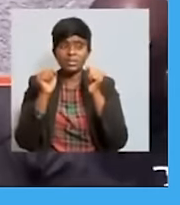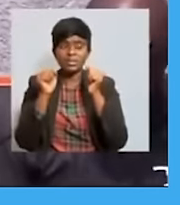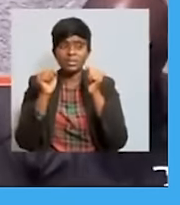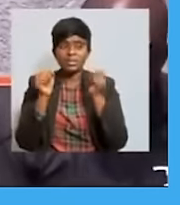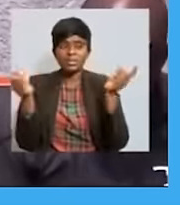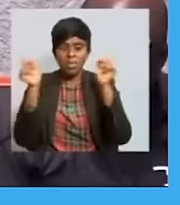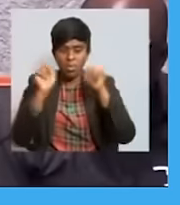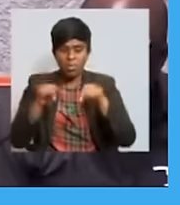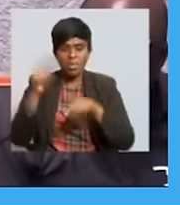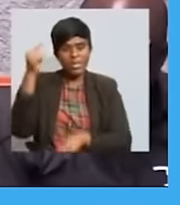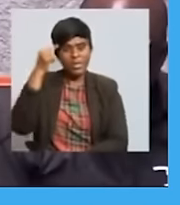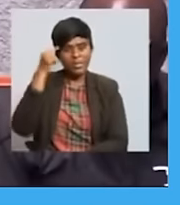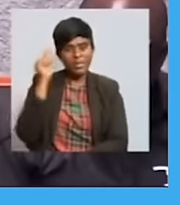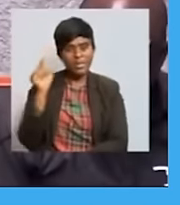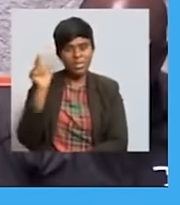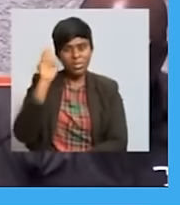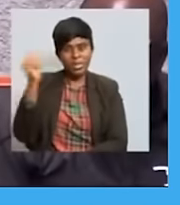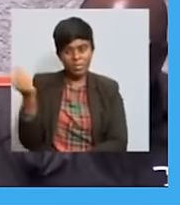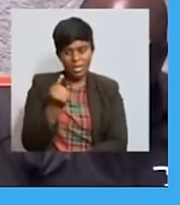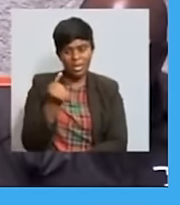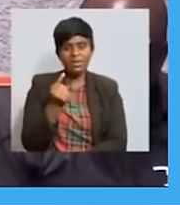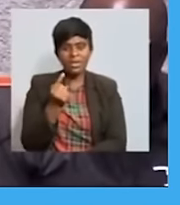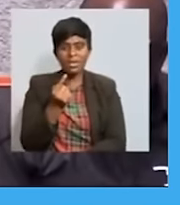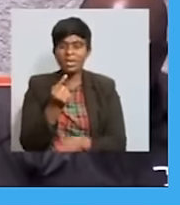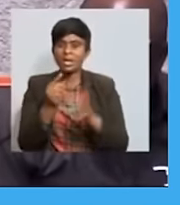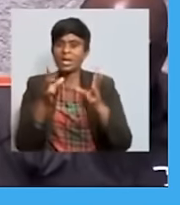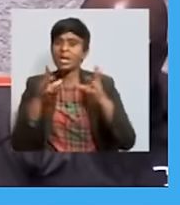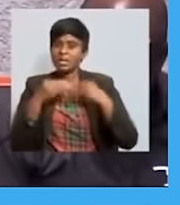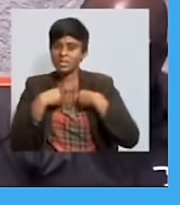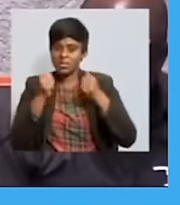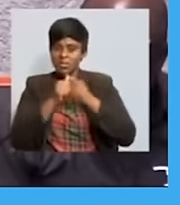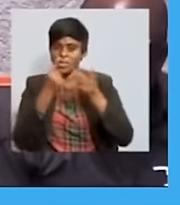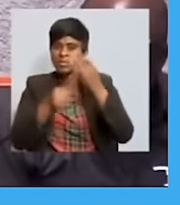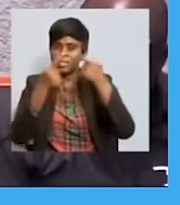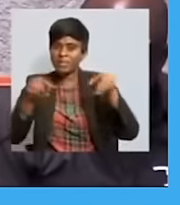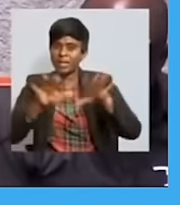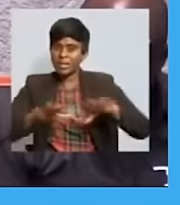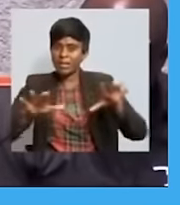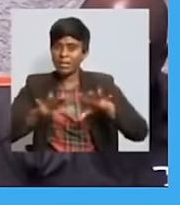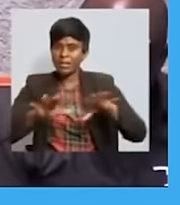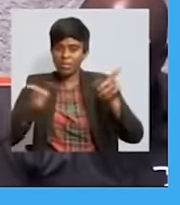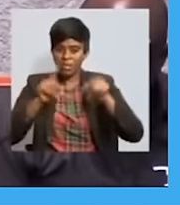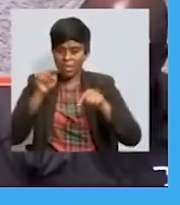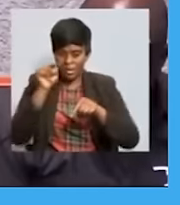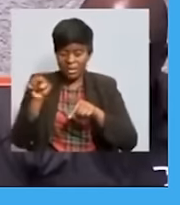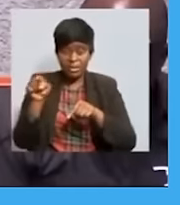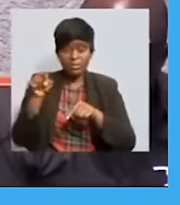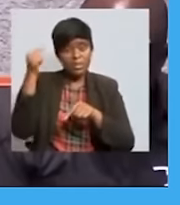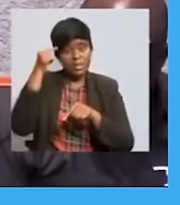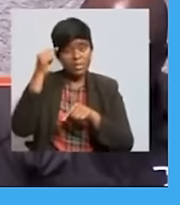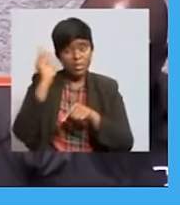when is this government going to come to terms with reality on the ground? When is this